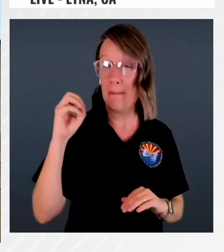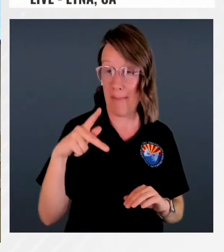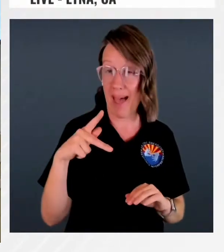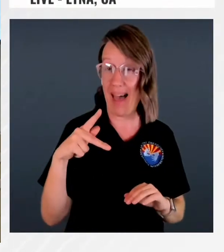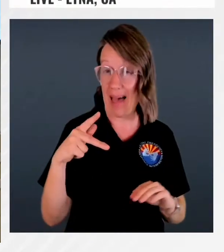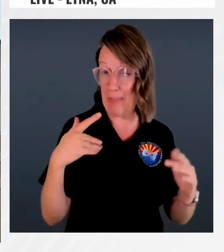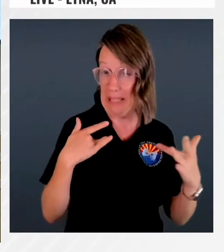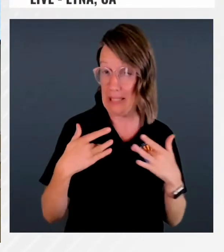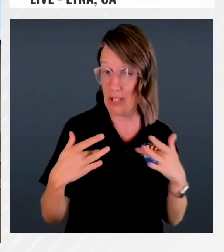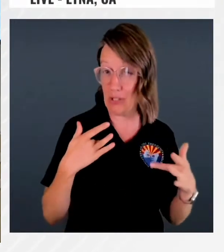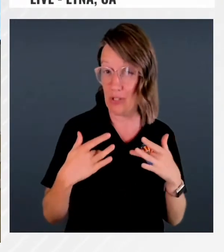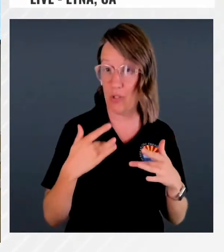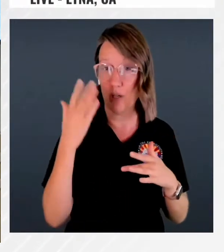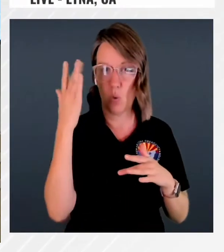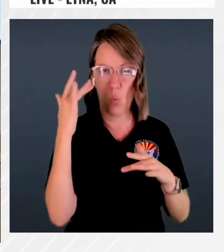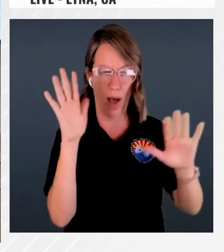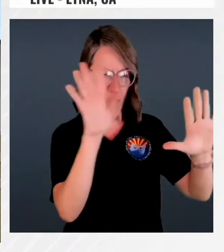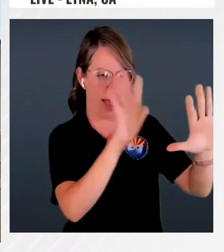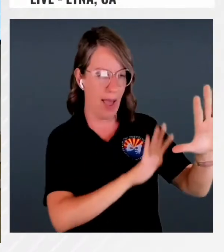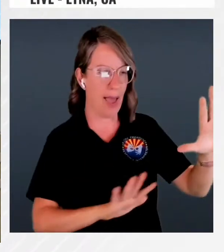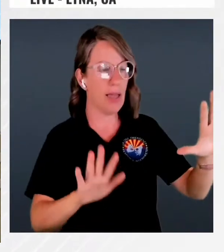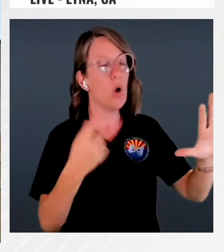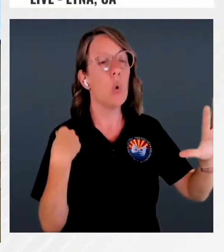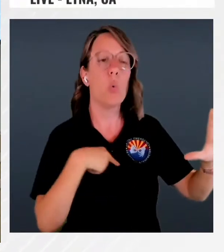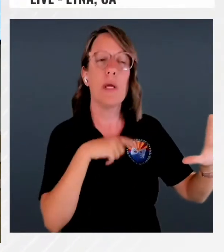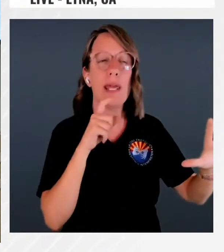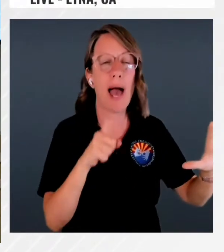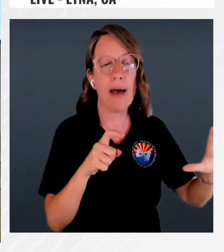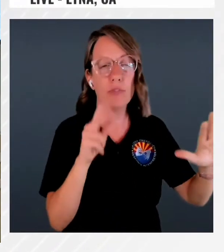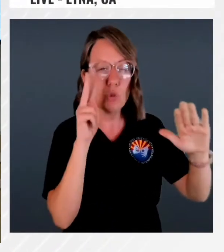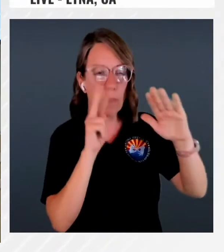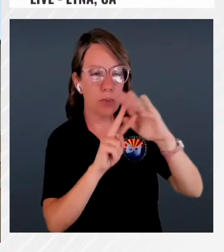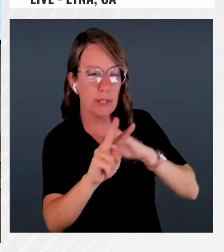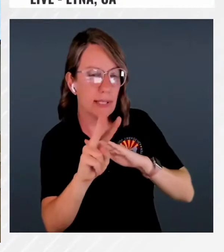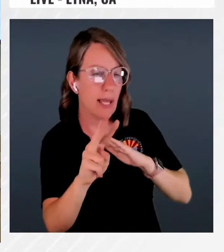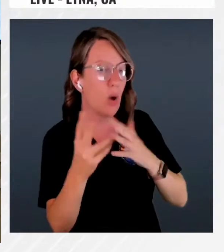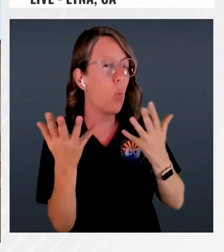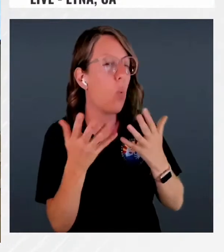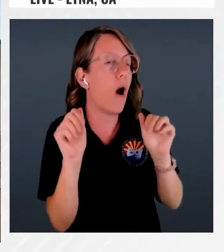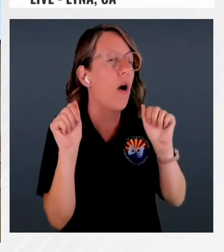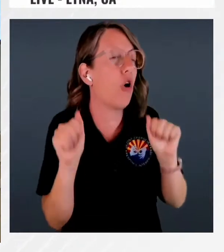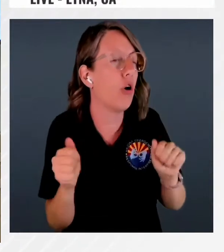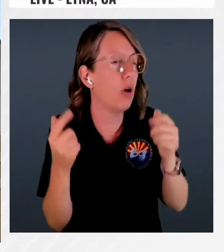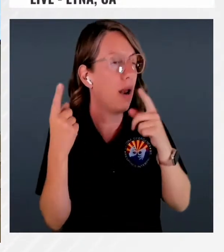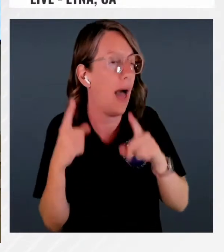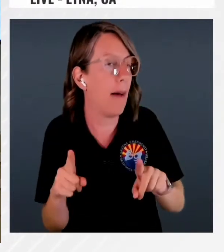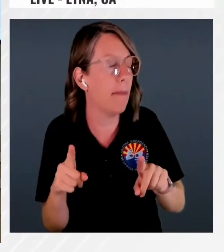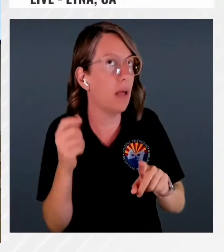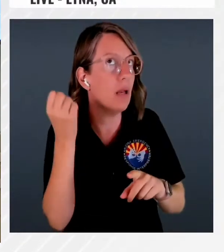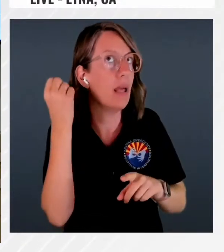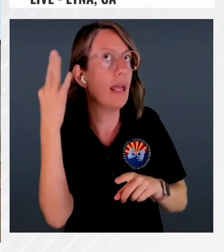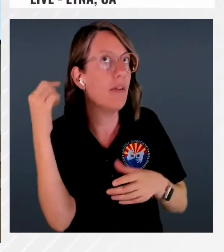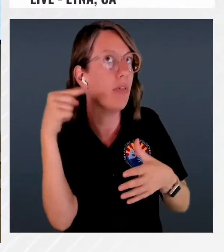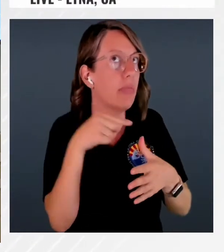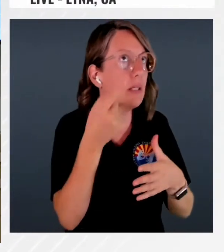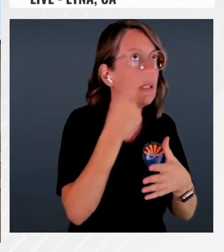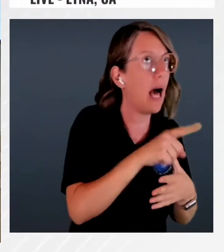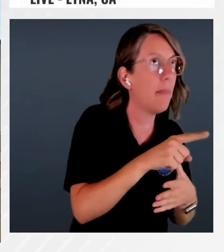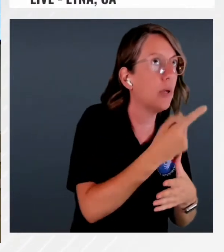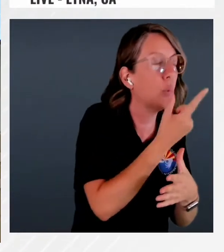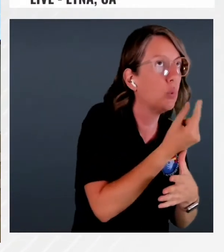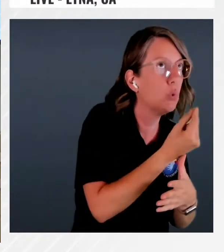look at what ifs. What ifs drive a lot of what we plan. Because what could happen is we don't want